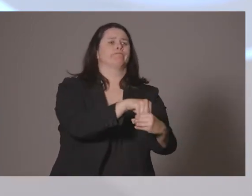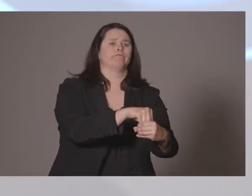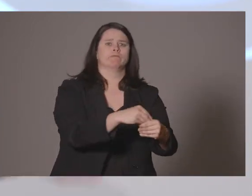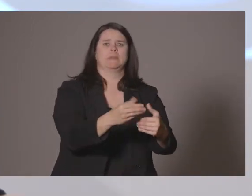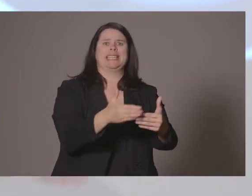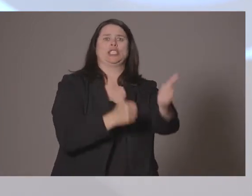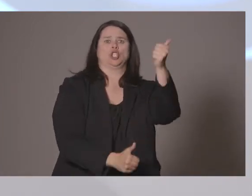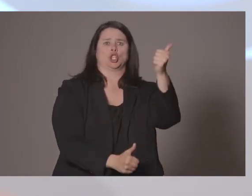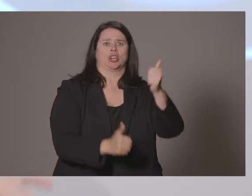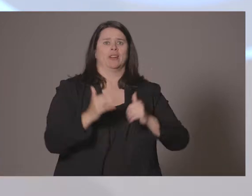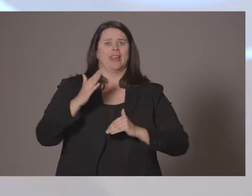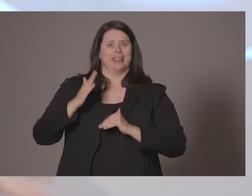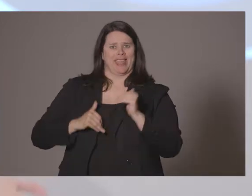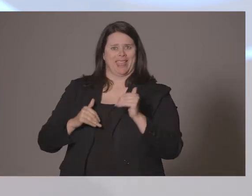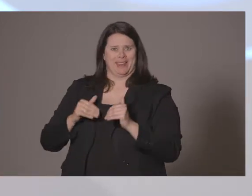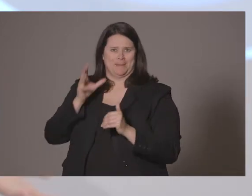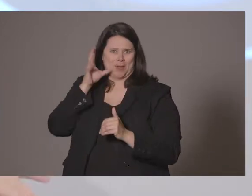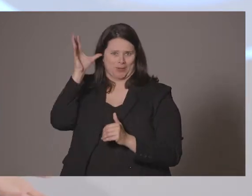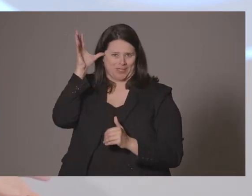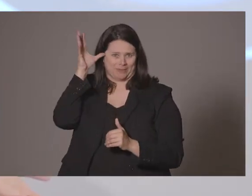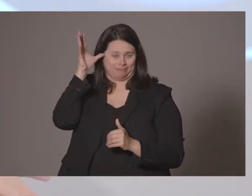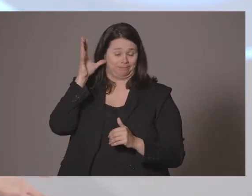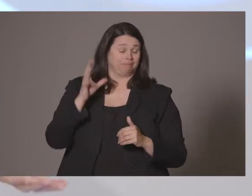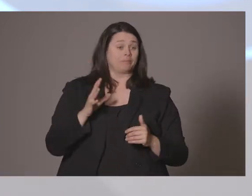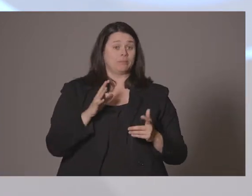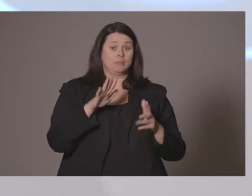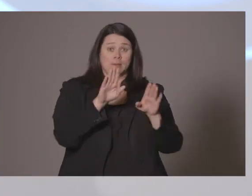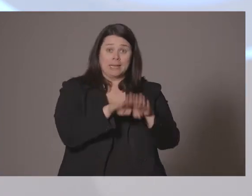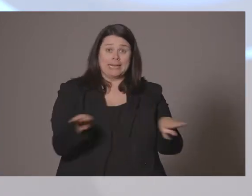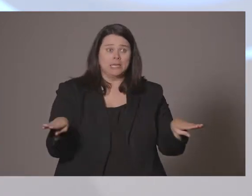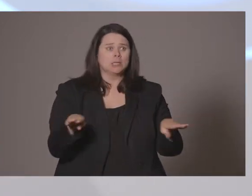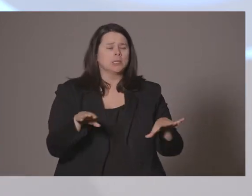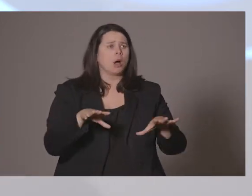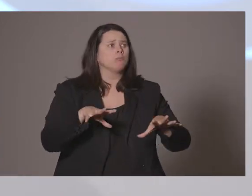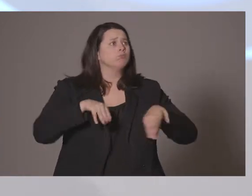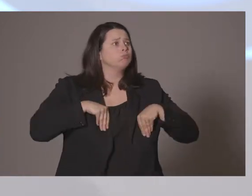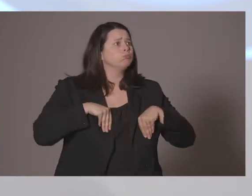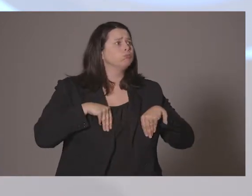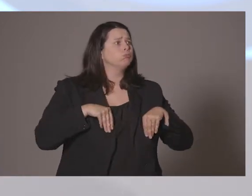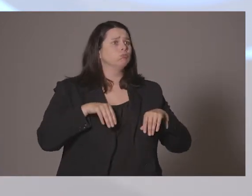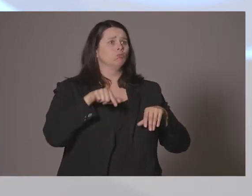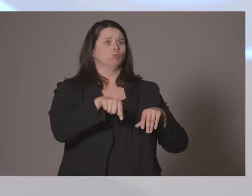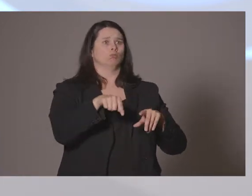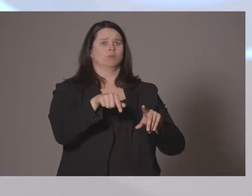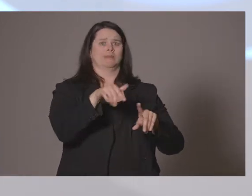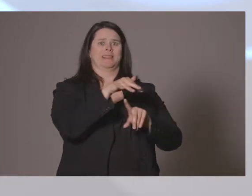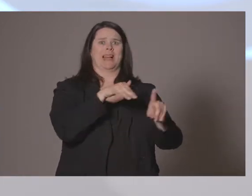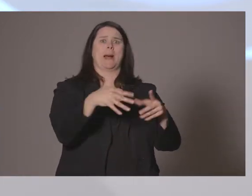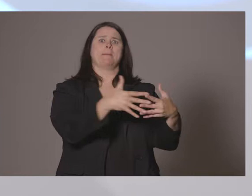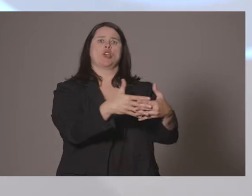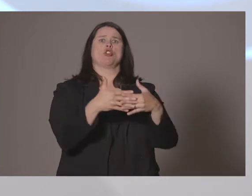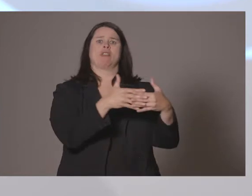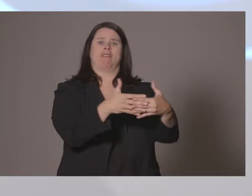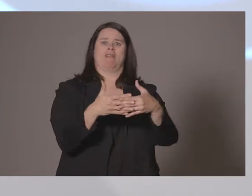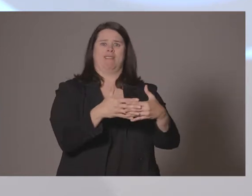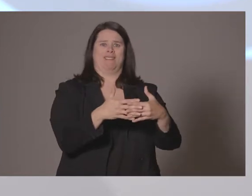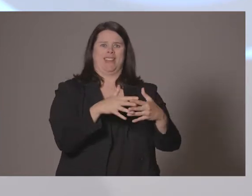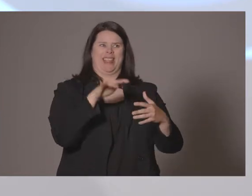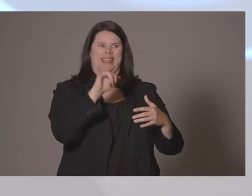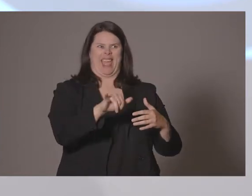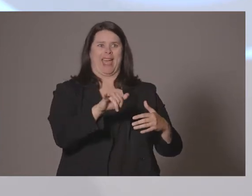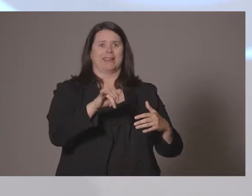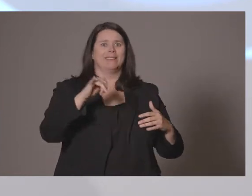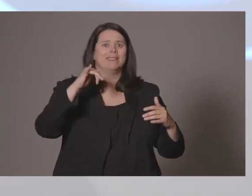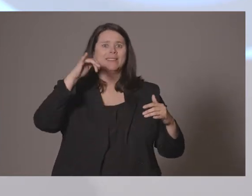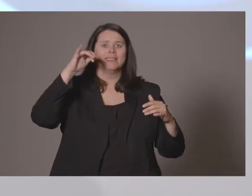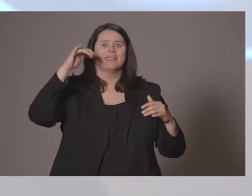be accidentally adopting a lot of these frameworks that will then oftentimes really conflict with cultural values that